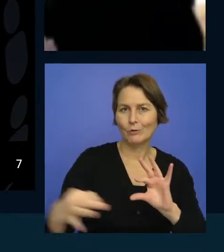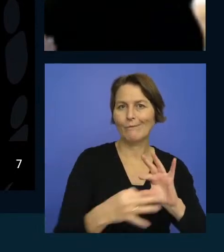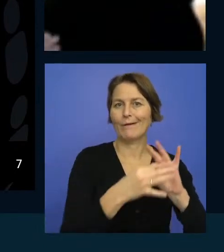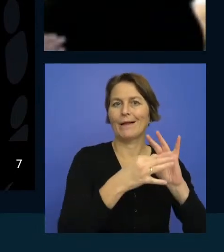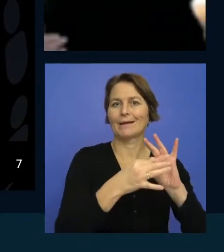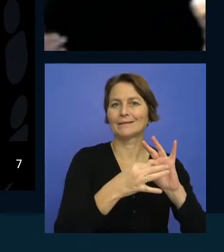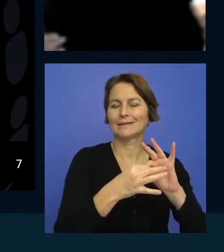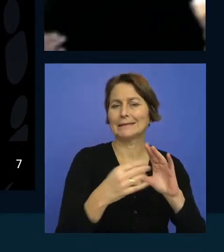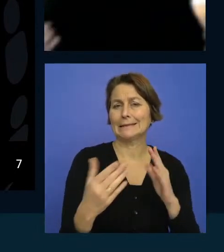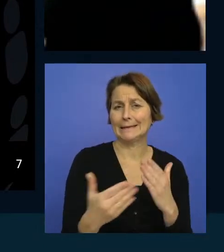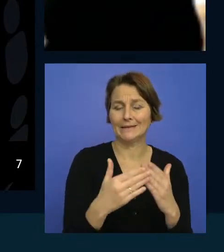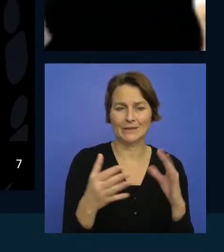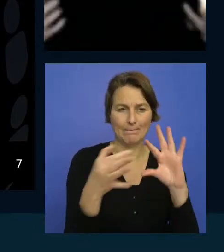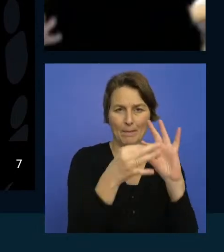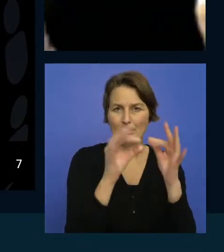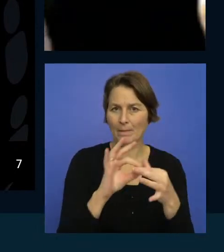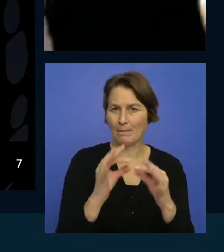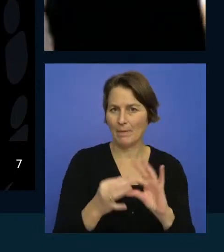really interesting